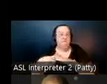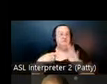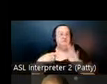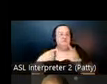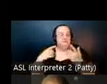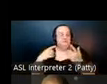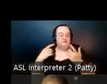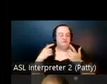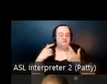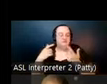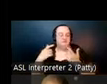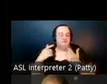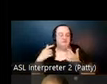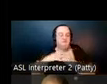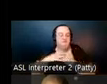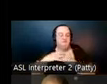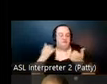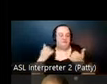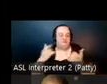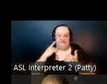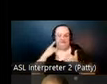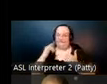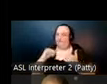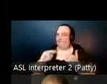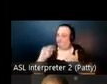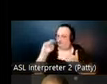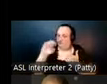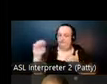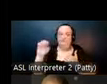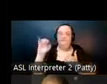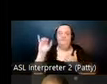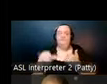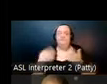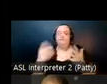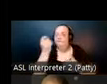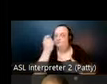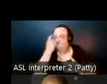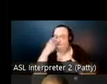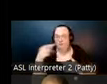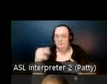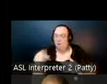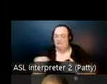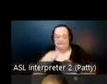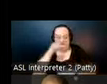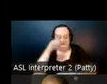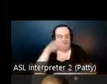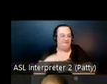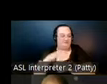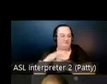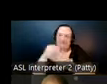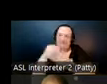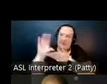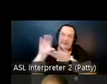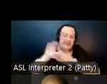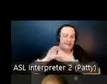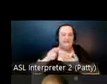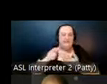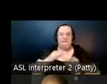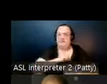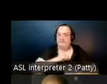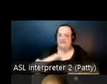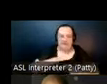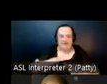running with for the Northeast region is the understanding that parks are underfunded, we don't have enough staff